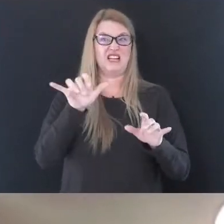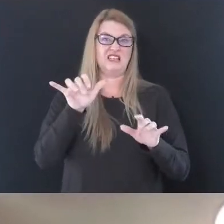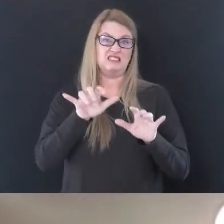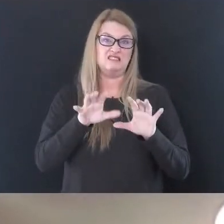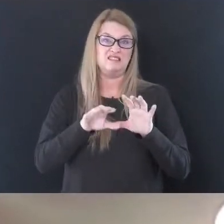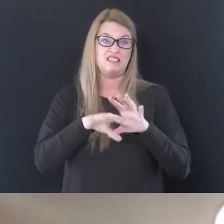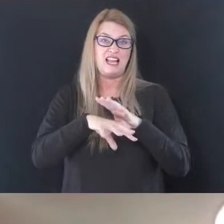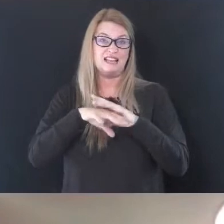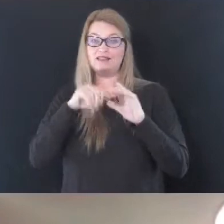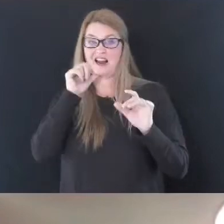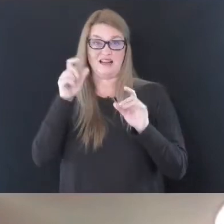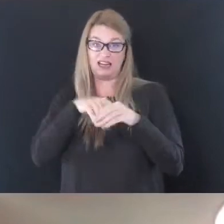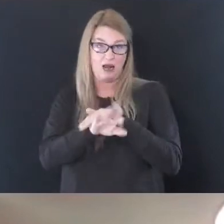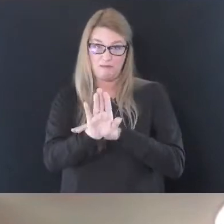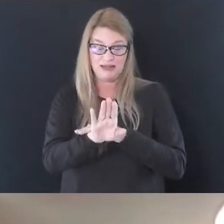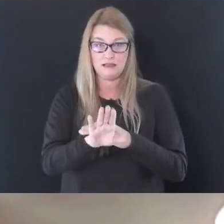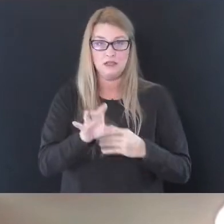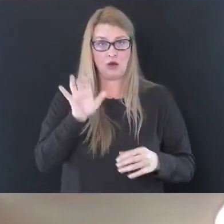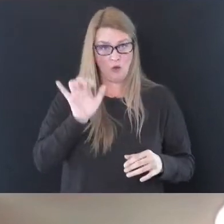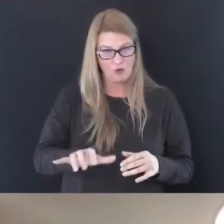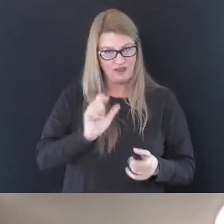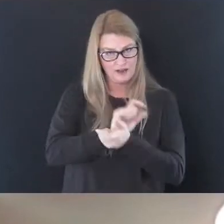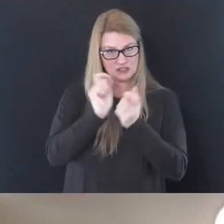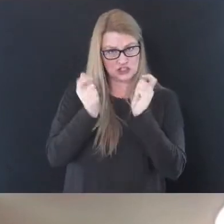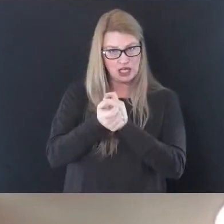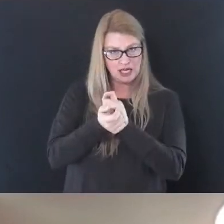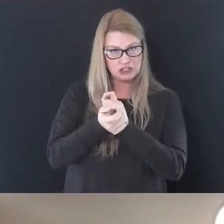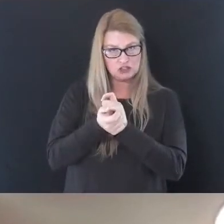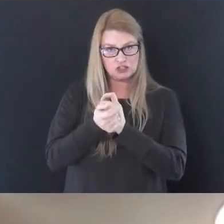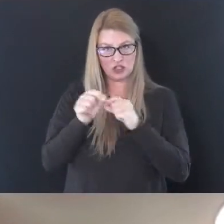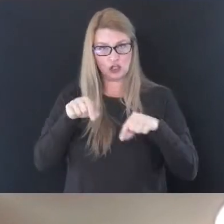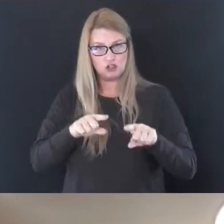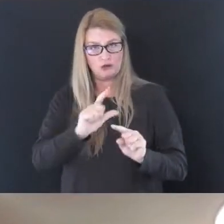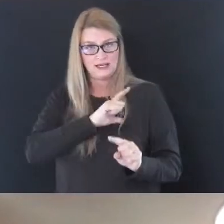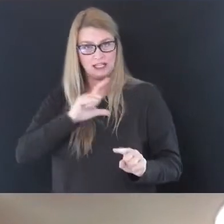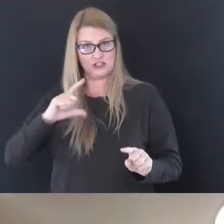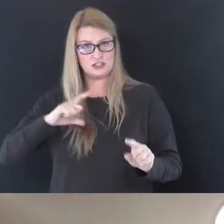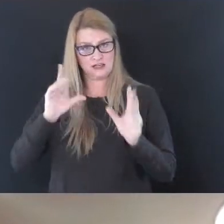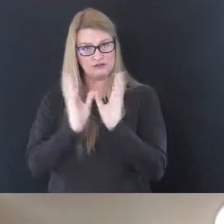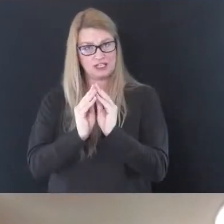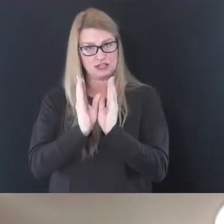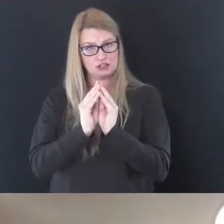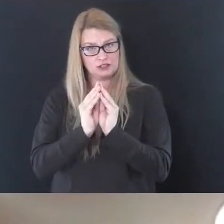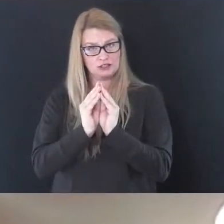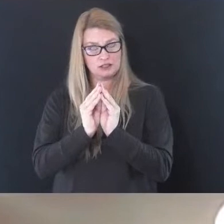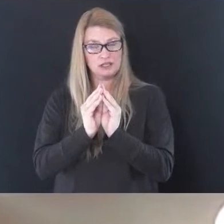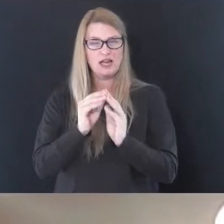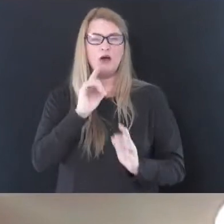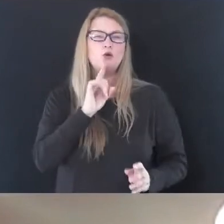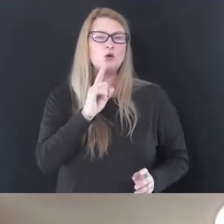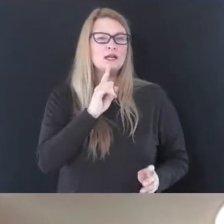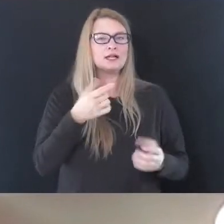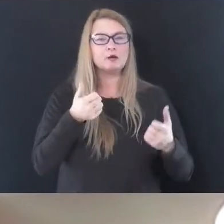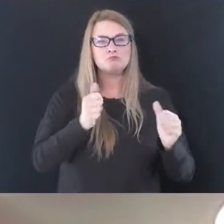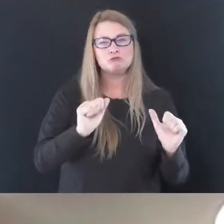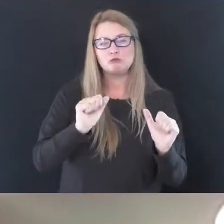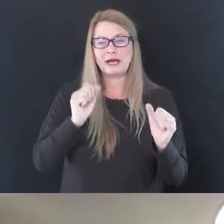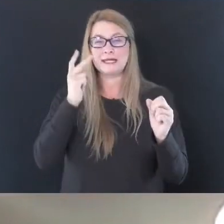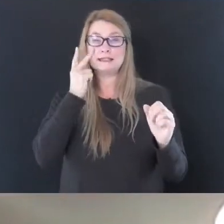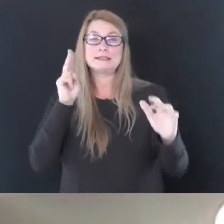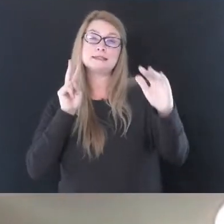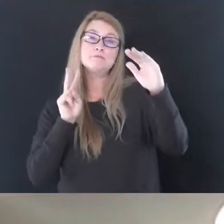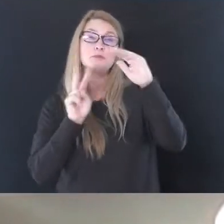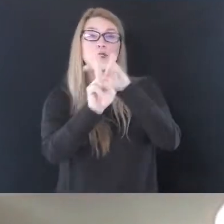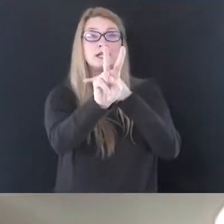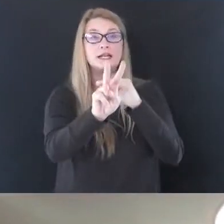that status may change as the public's business is discussed during the legislative session? And really, I'm trying to still envision how